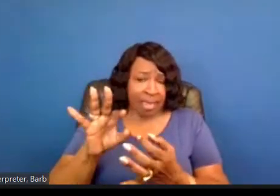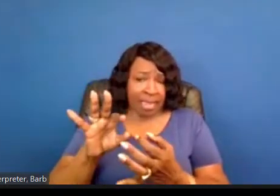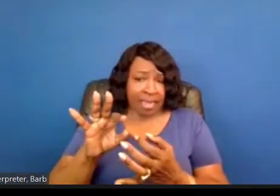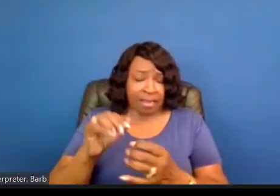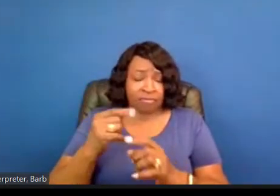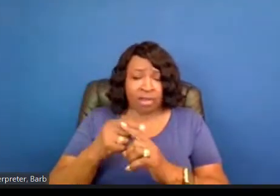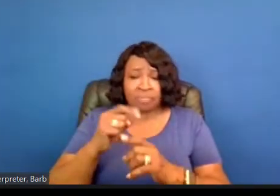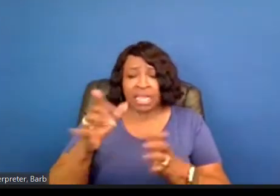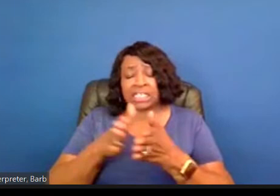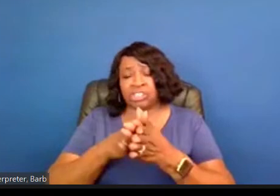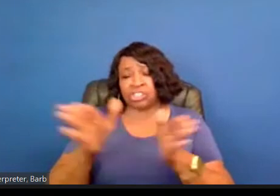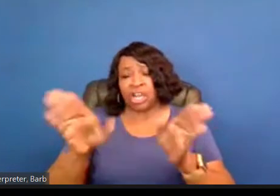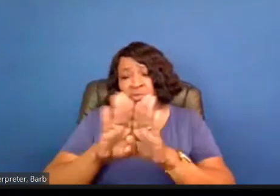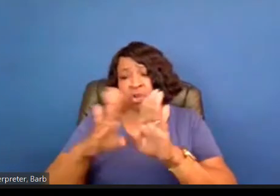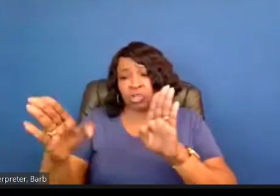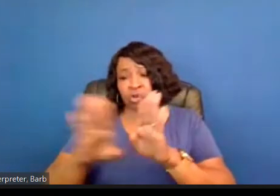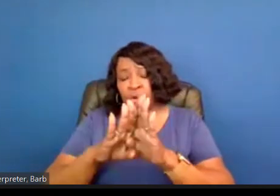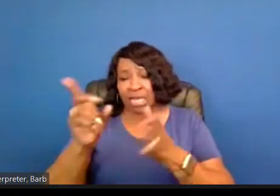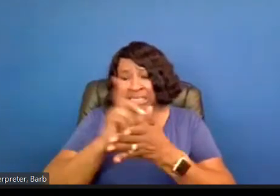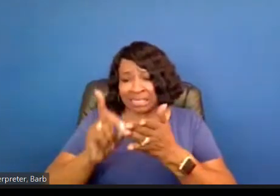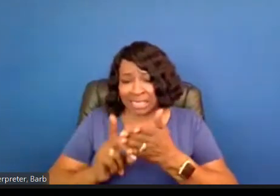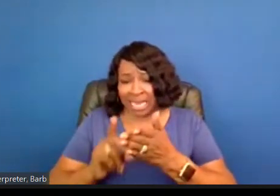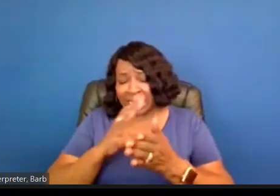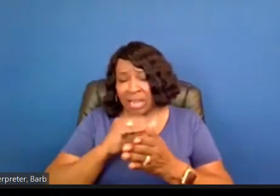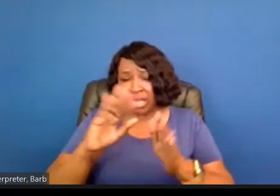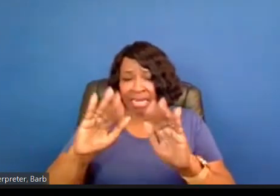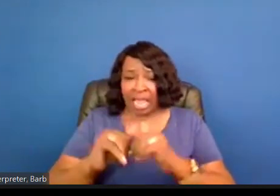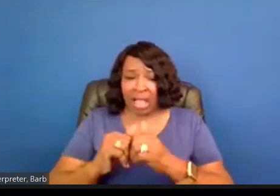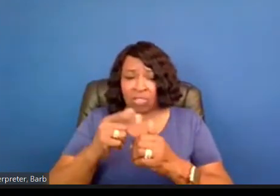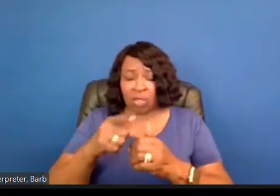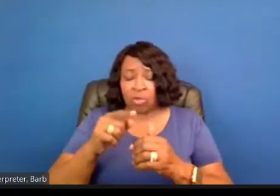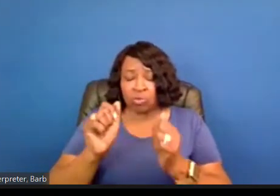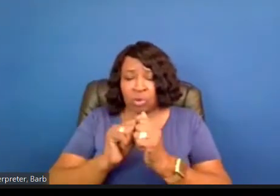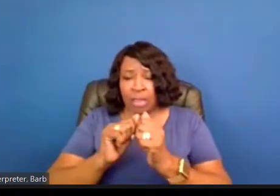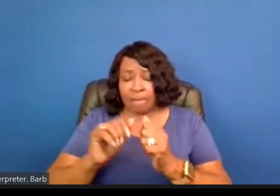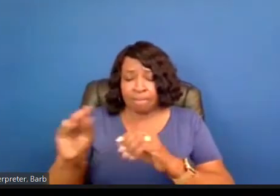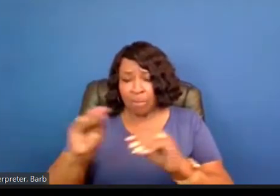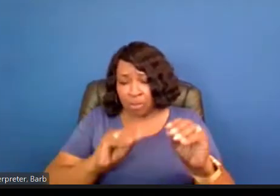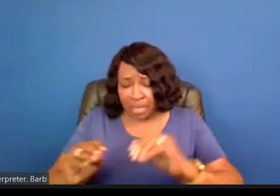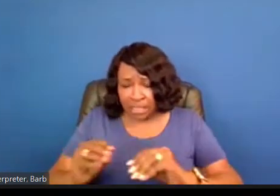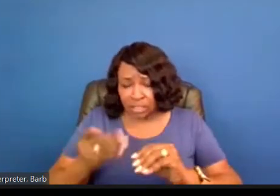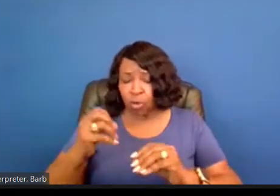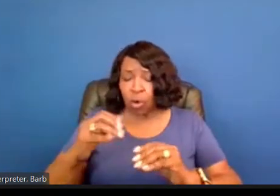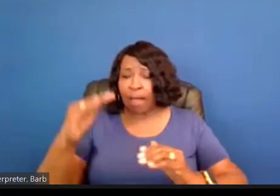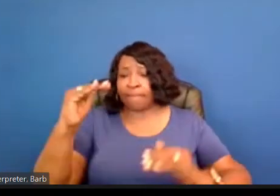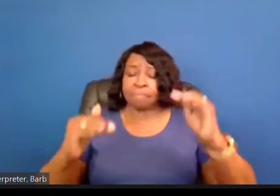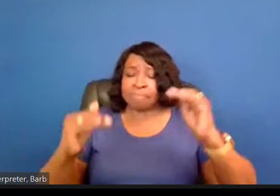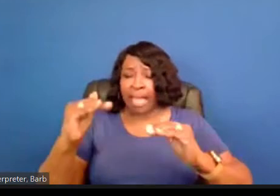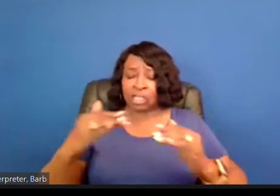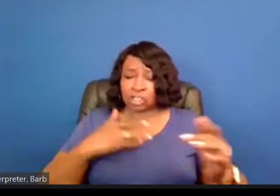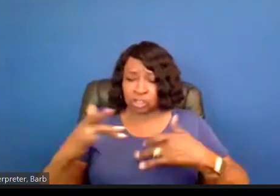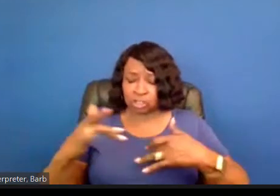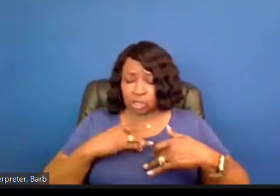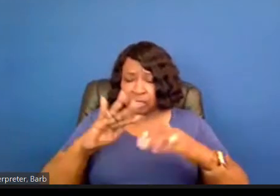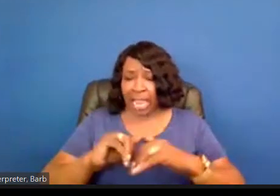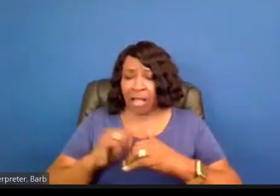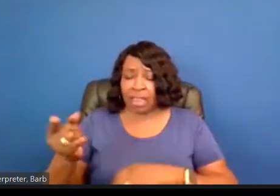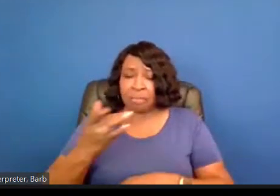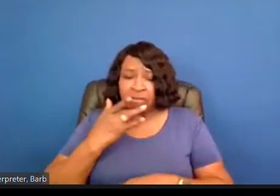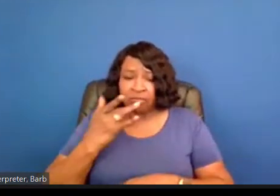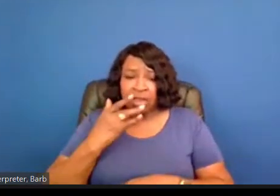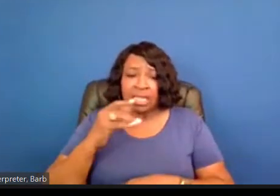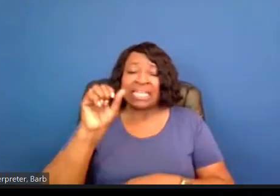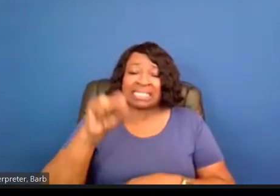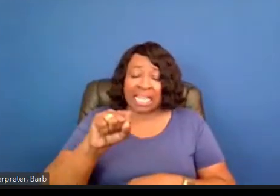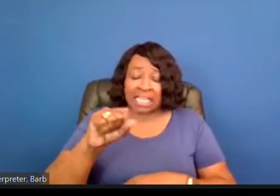door design and how those with mobility, I guess, or balance concerns, how they prefer it. Yeah, good